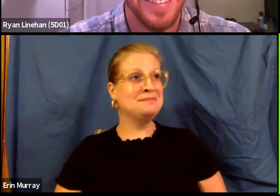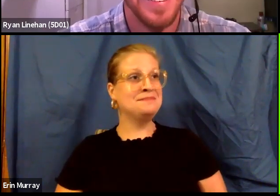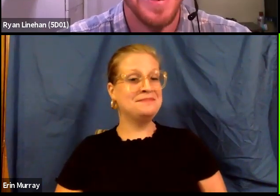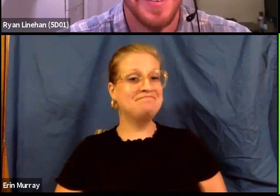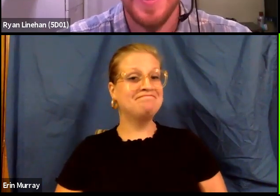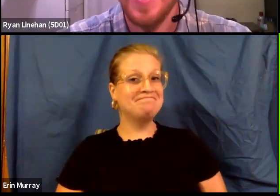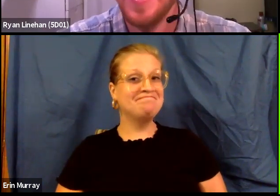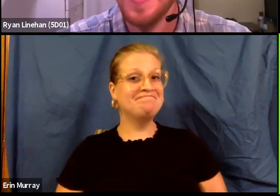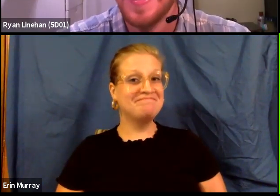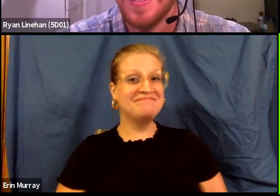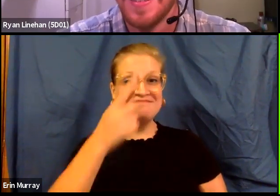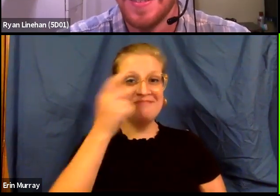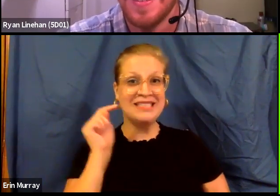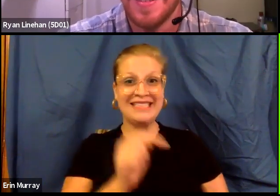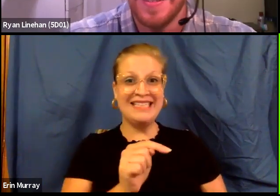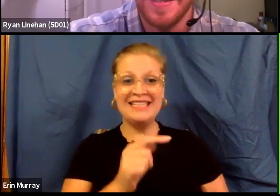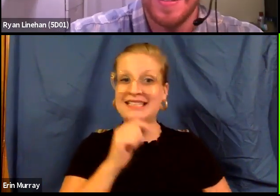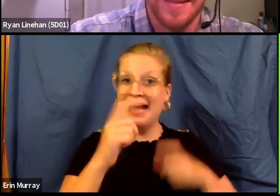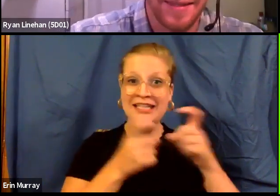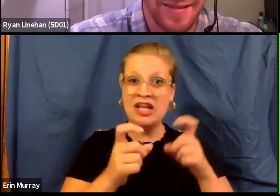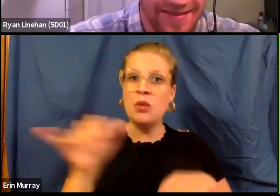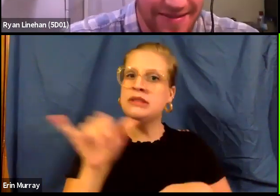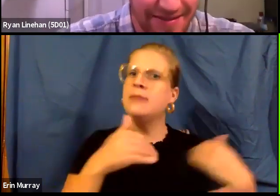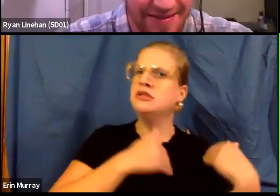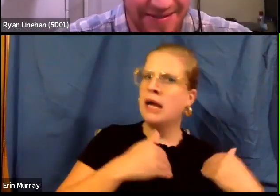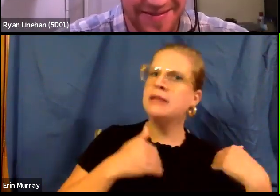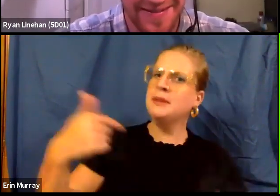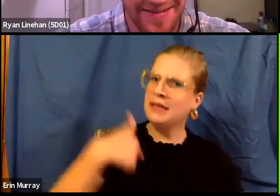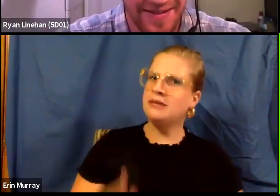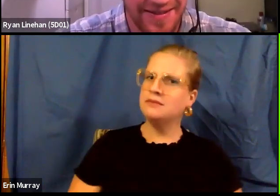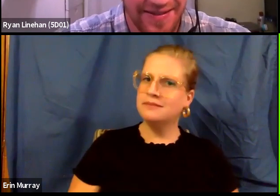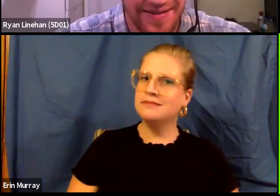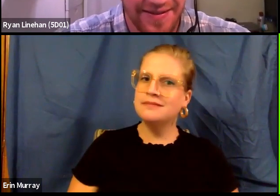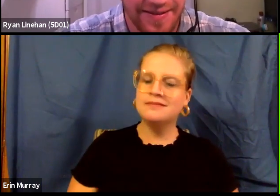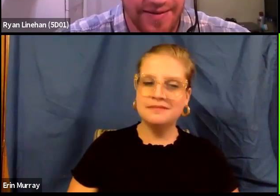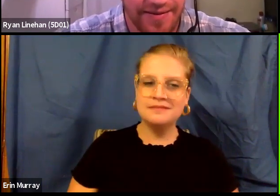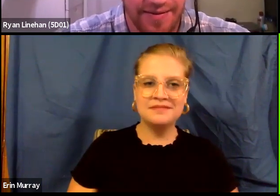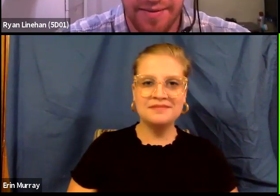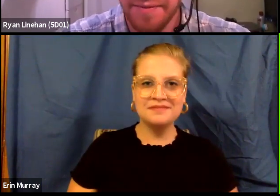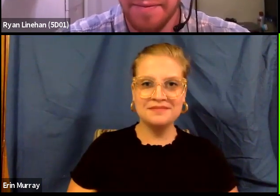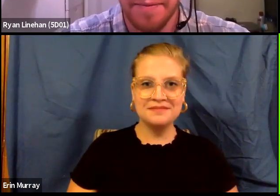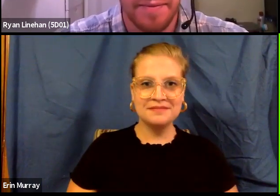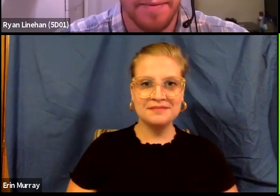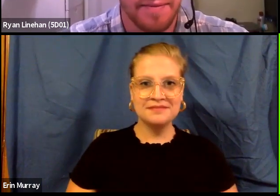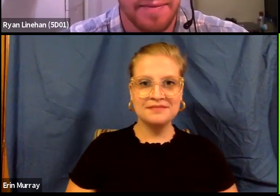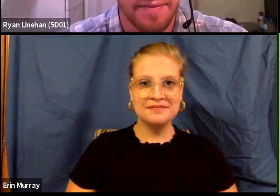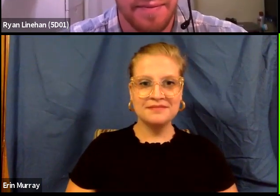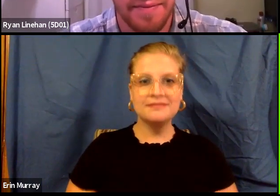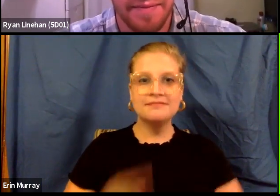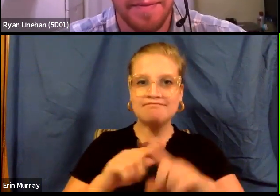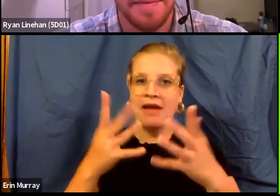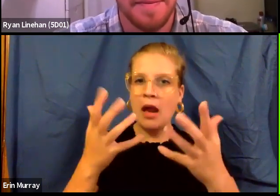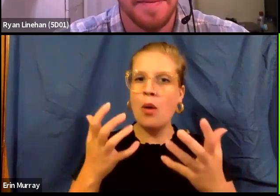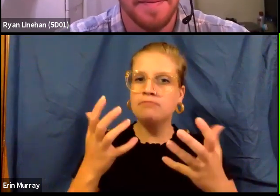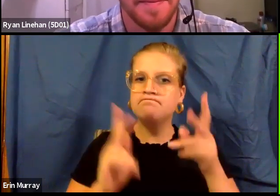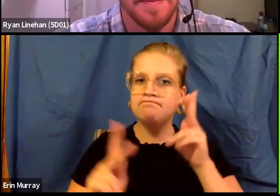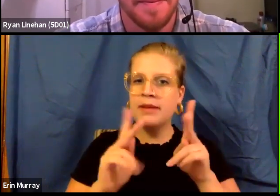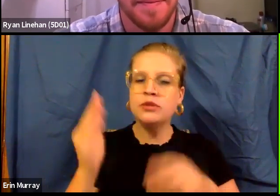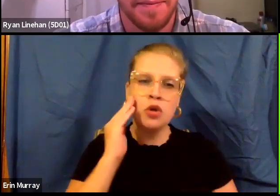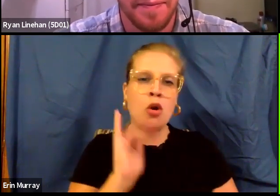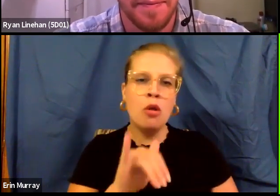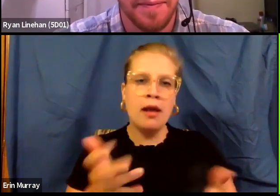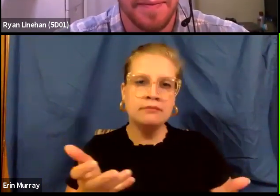because he's not dealing with the same responsibilities I'm dealing with. But just so I want people to know that so